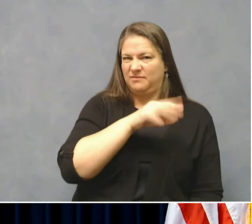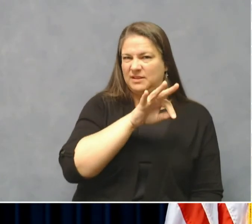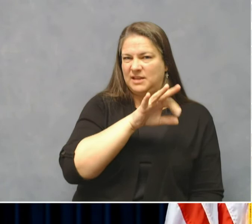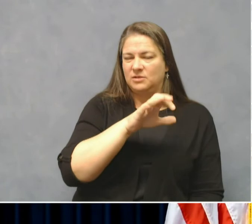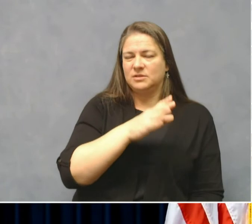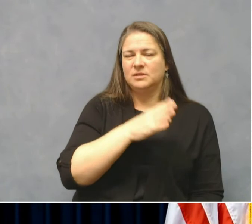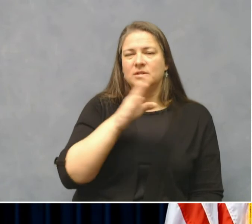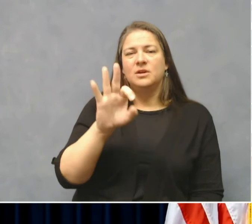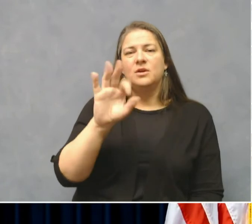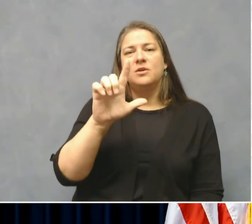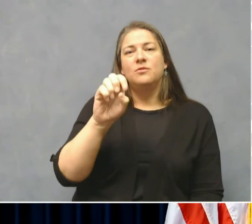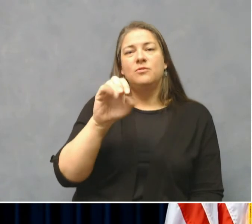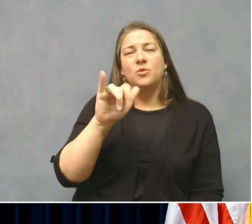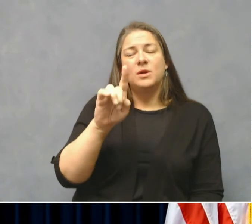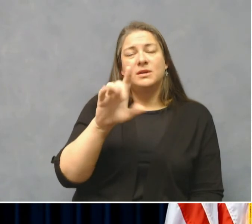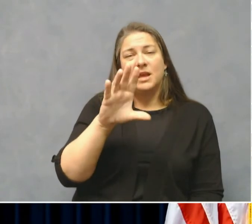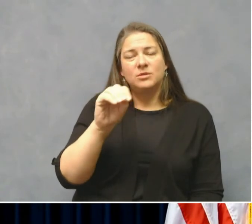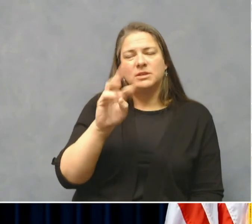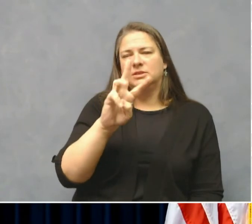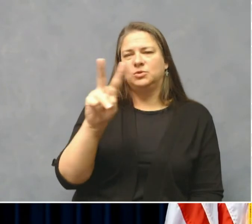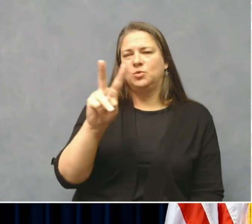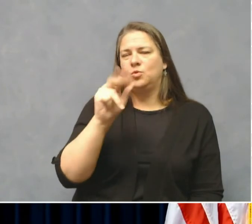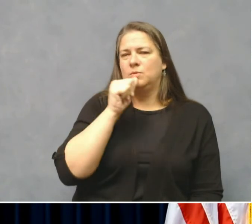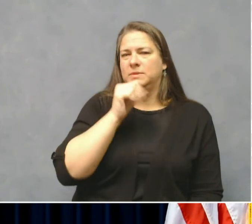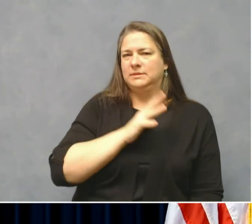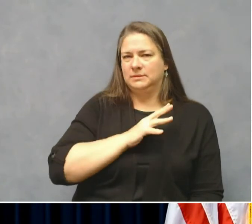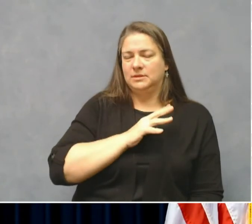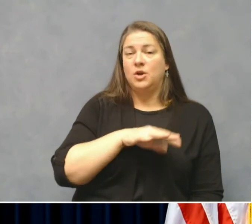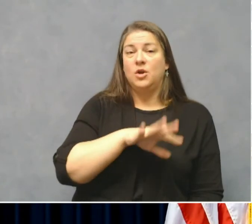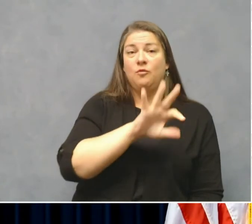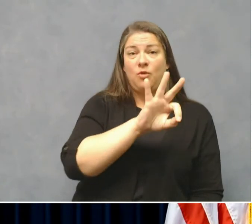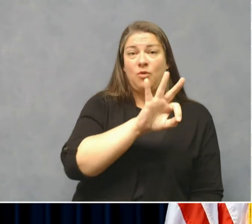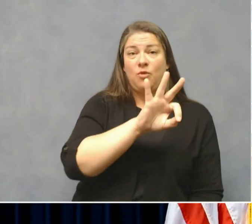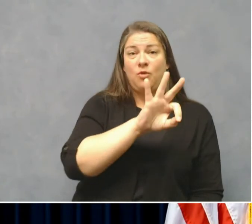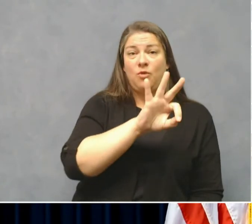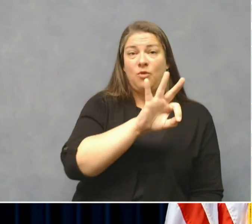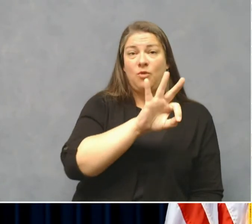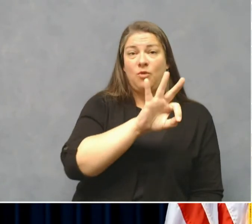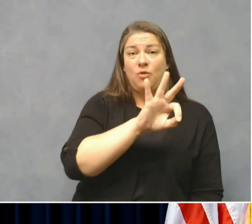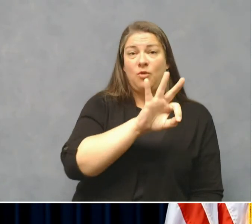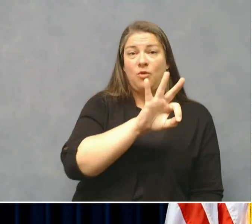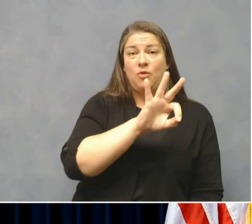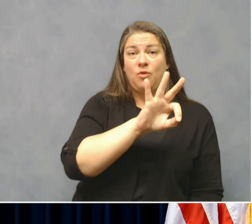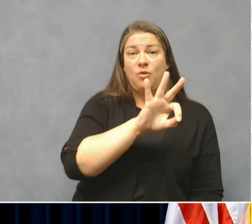a 62-year-old woman. Franklin County, 71-year-old